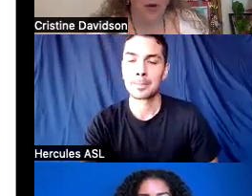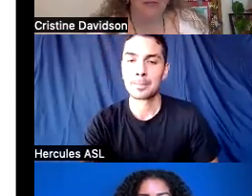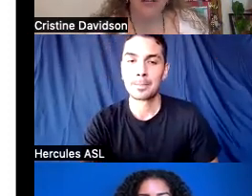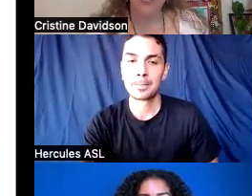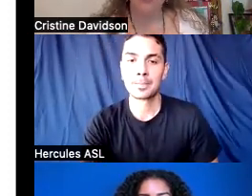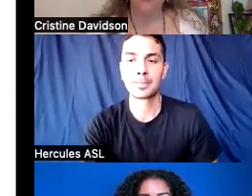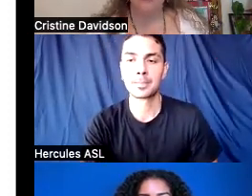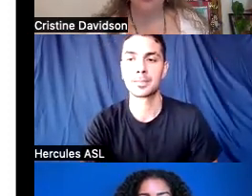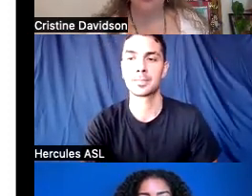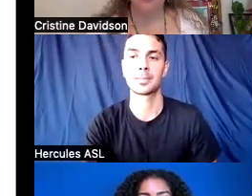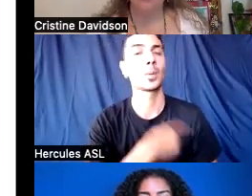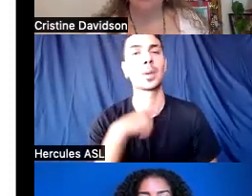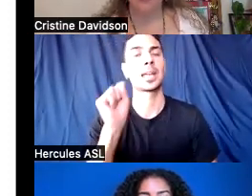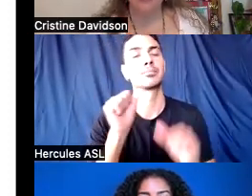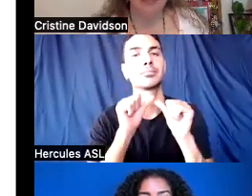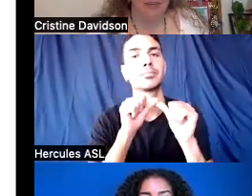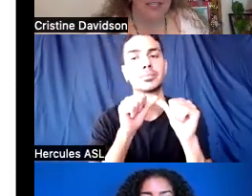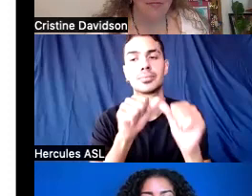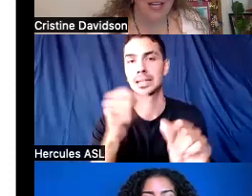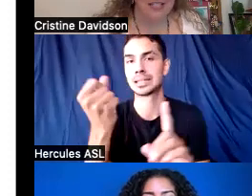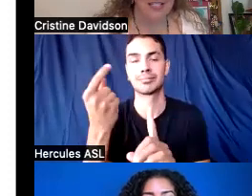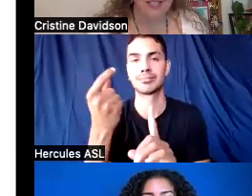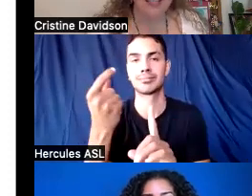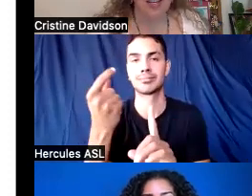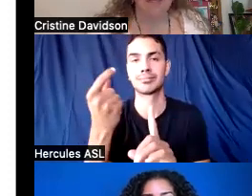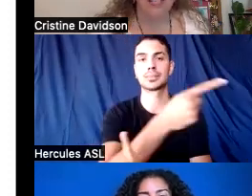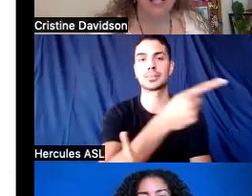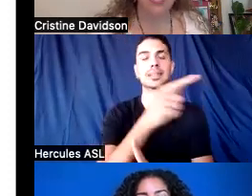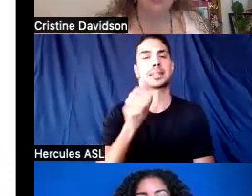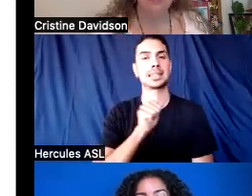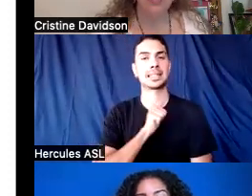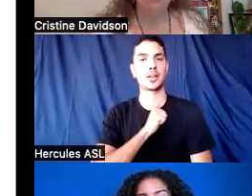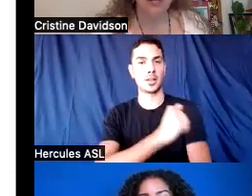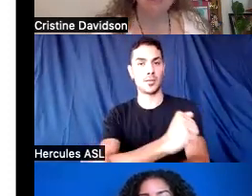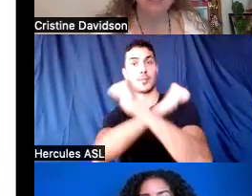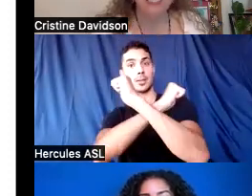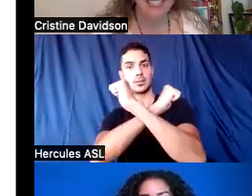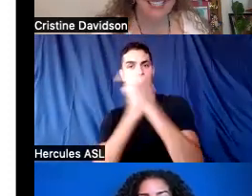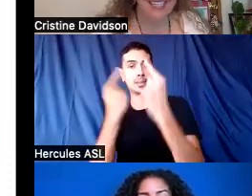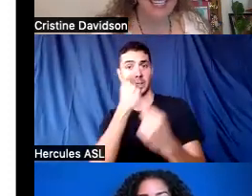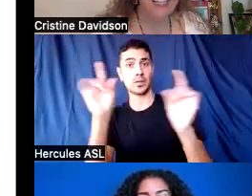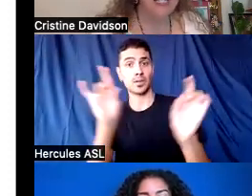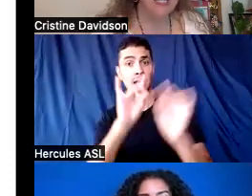Man, we could go off on another whole tangent on that self-defense is violence conversation. Woo, woo.